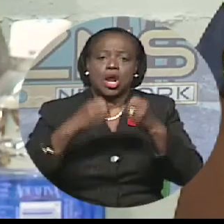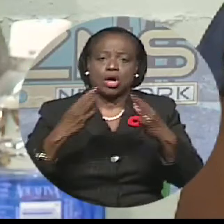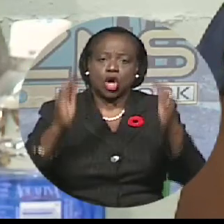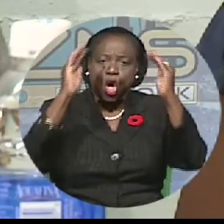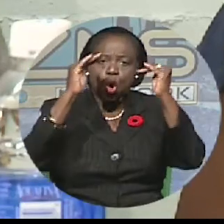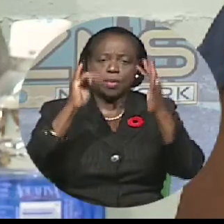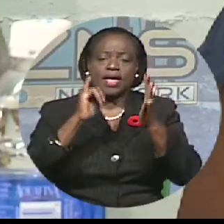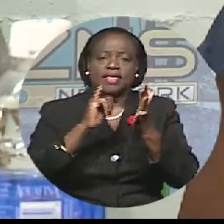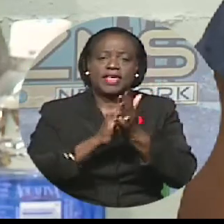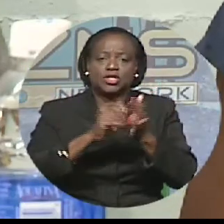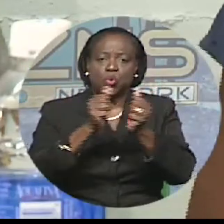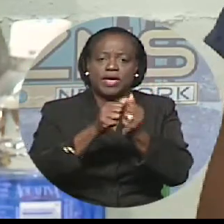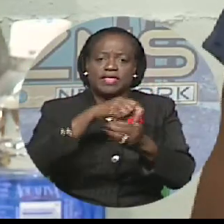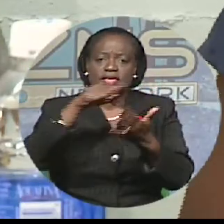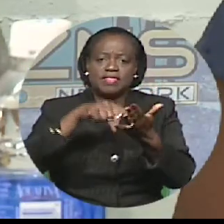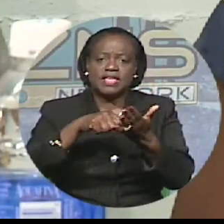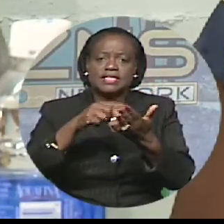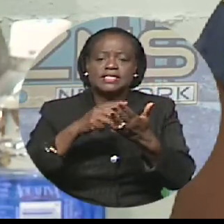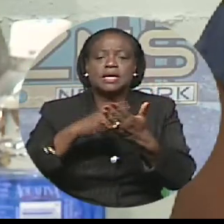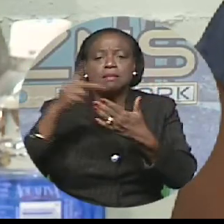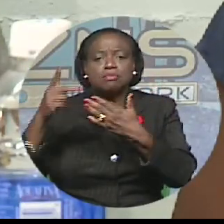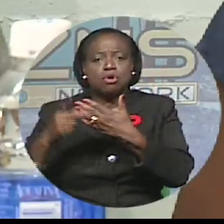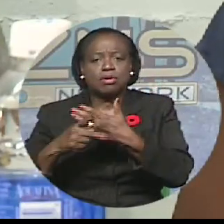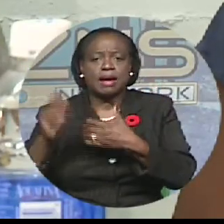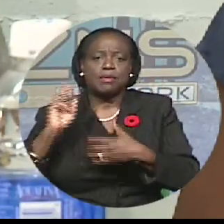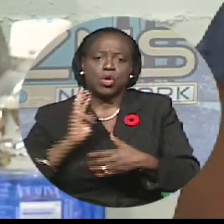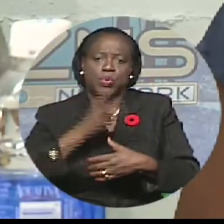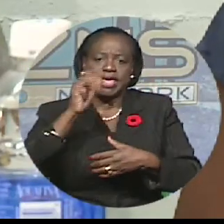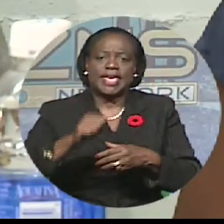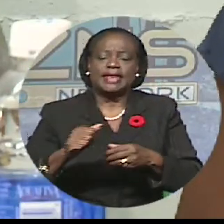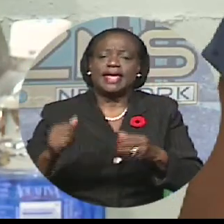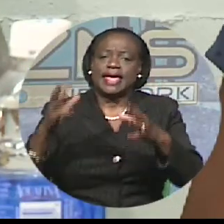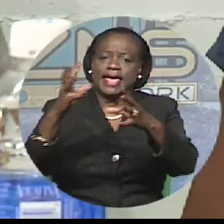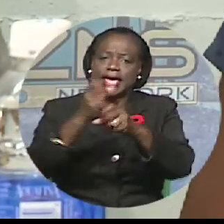program, we would be able to reach most of the female gamblers here in the